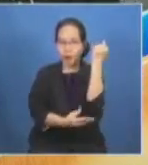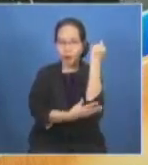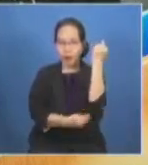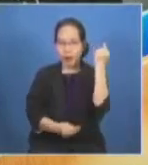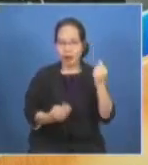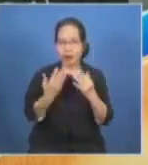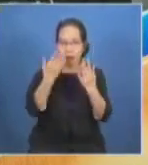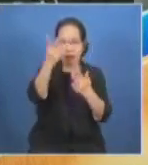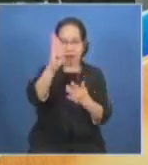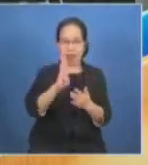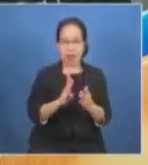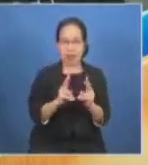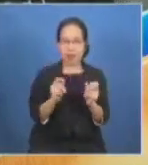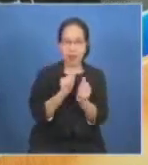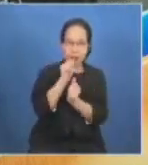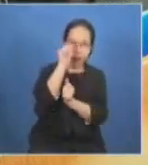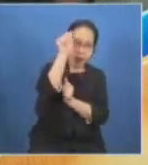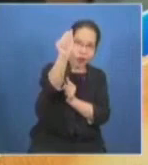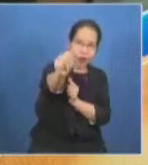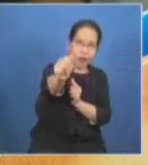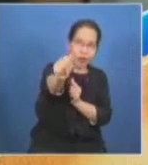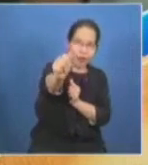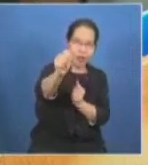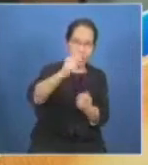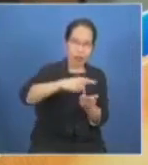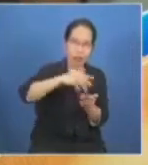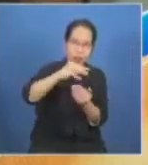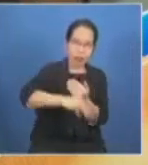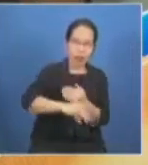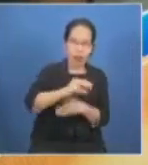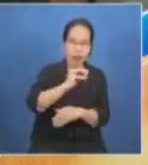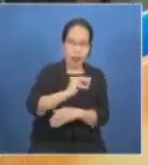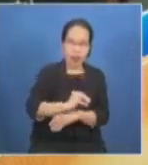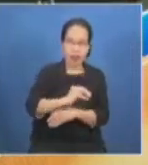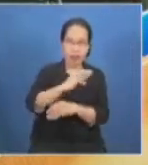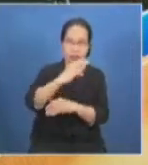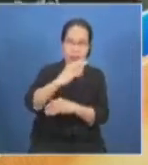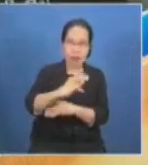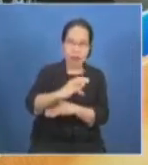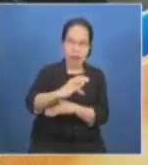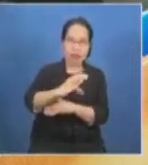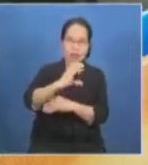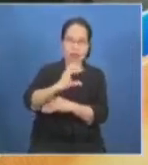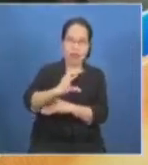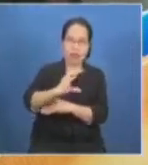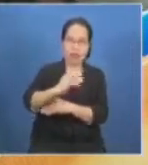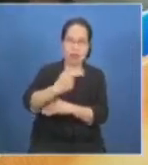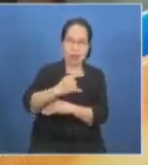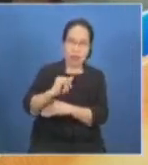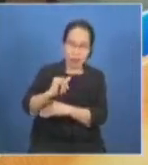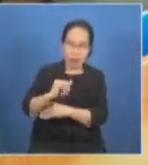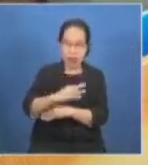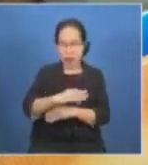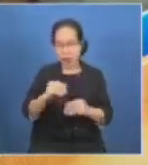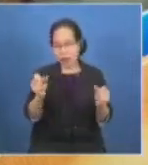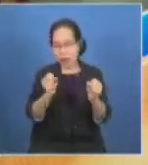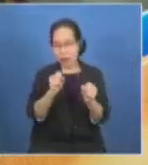the poor. Thanks be to God, because although the program of the